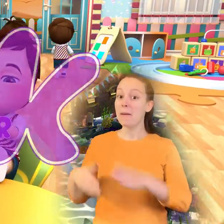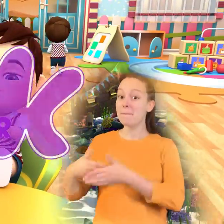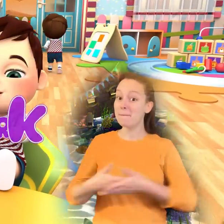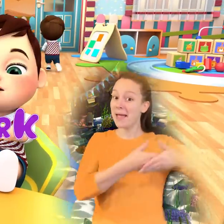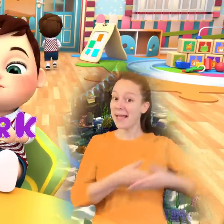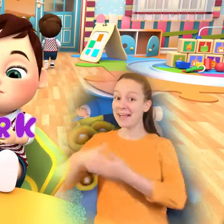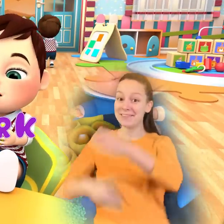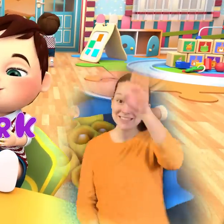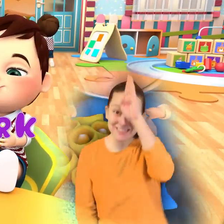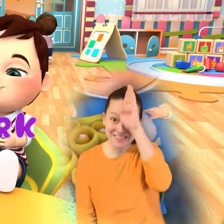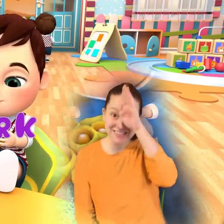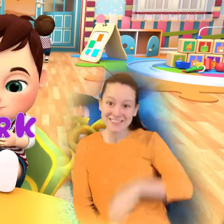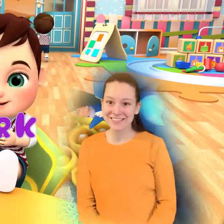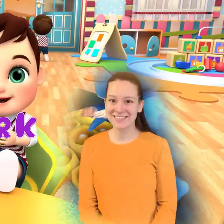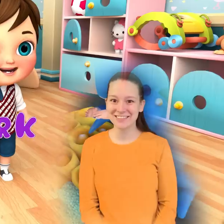baby shark